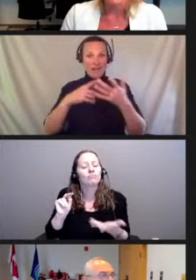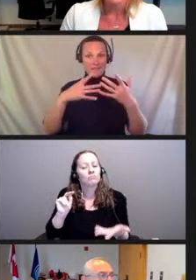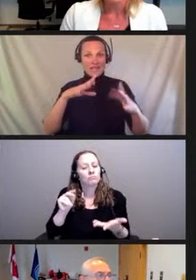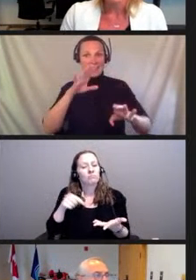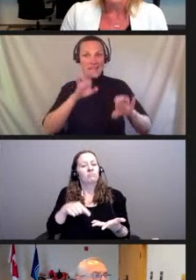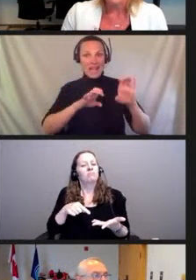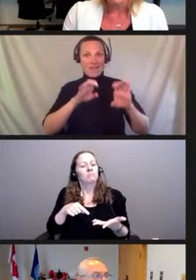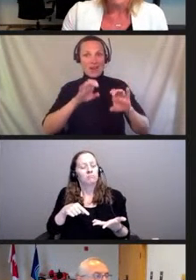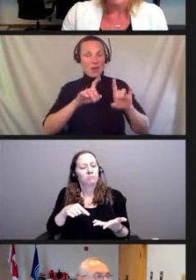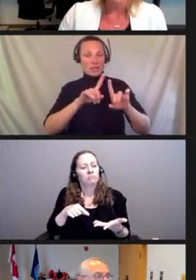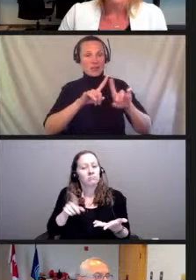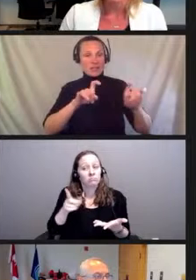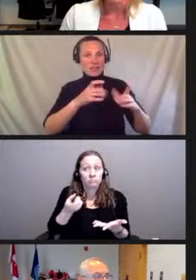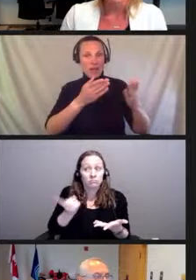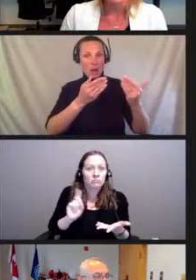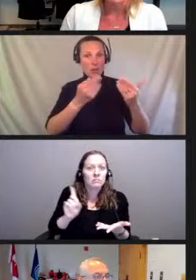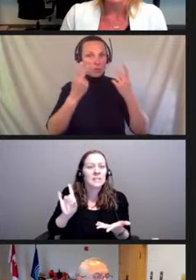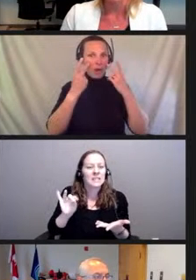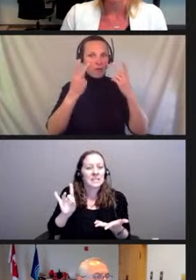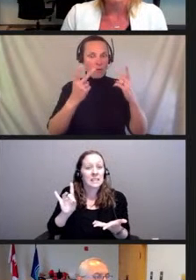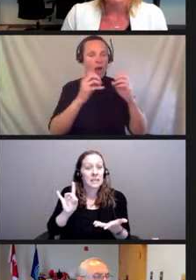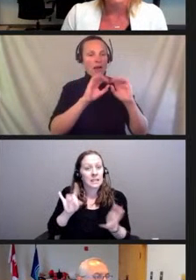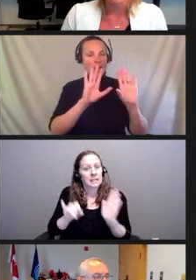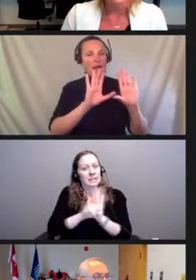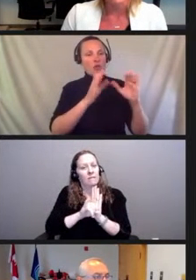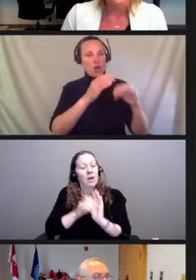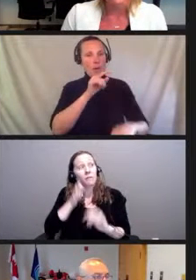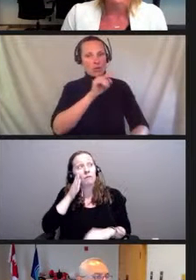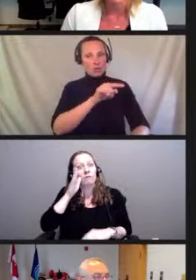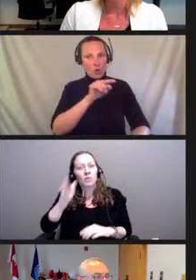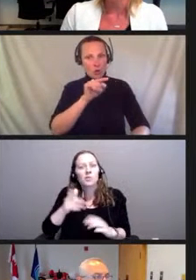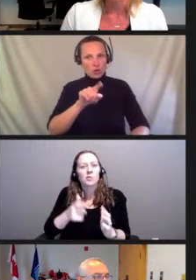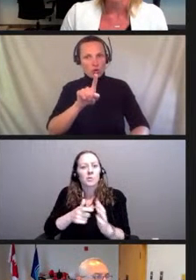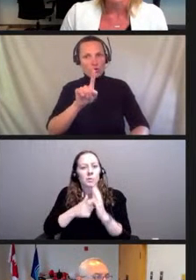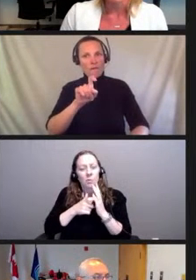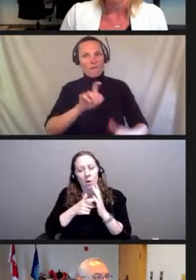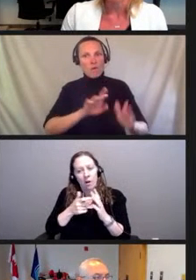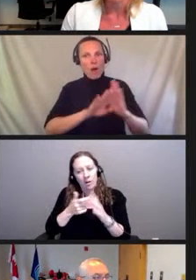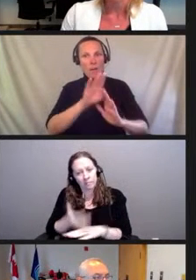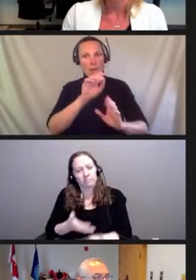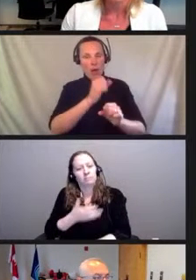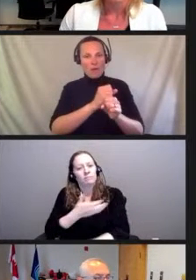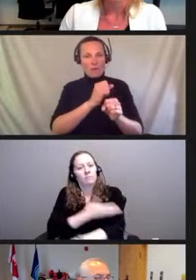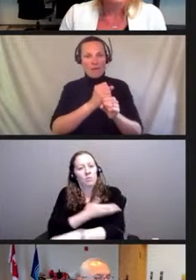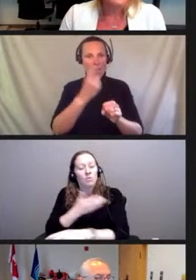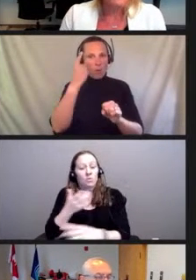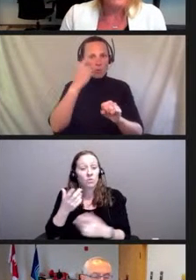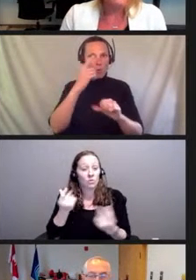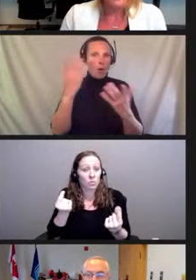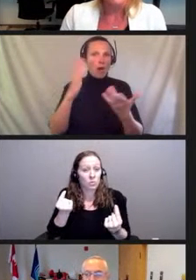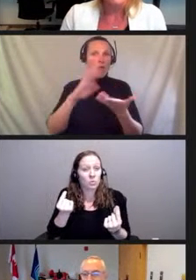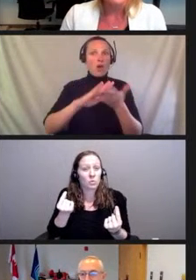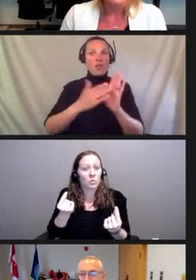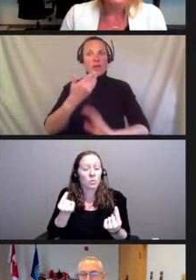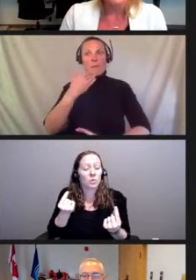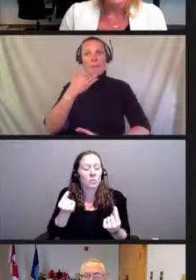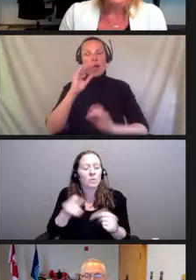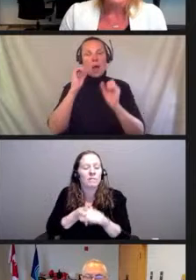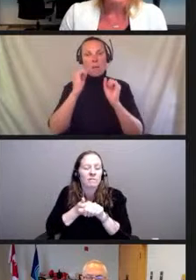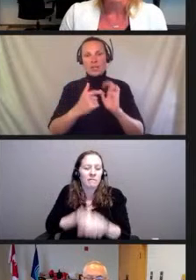to work on in the future to get us in a position to be in best or better